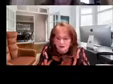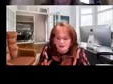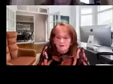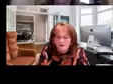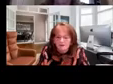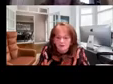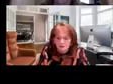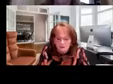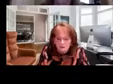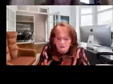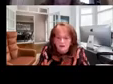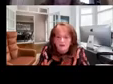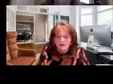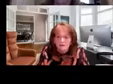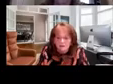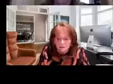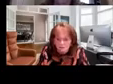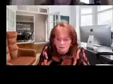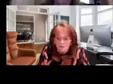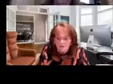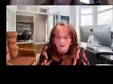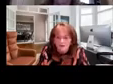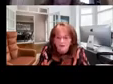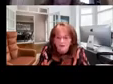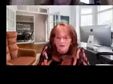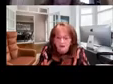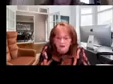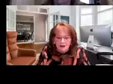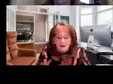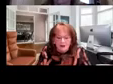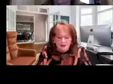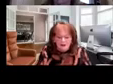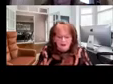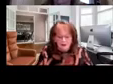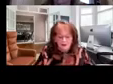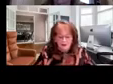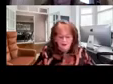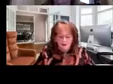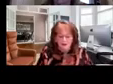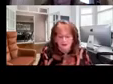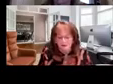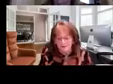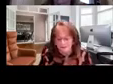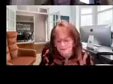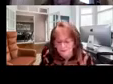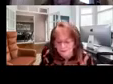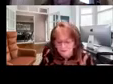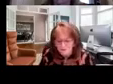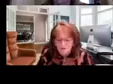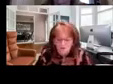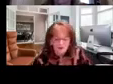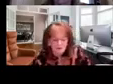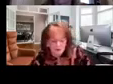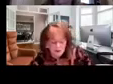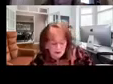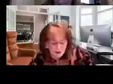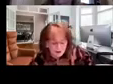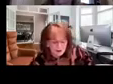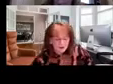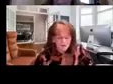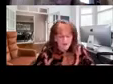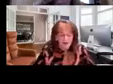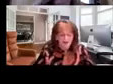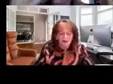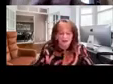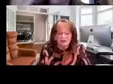support of older people in the community? Yeah. You know, what are solutions that you would suggest are key? Well, I think